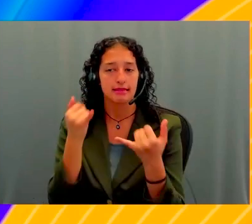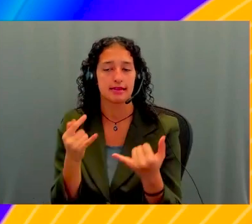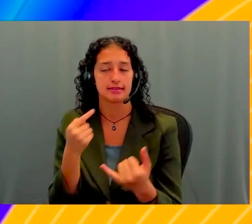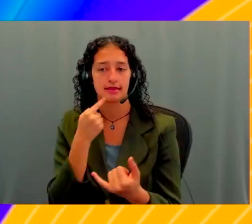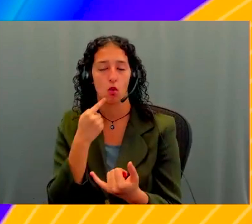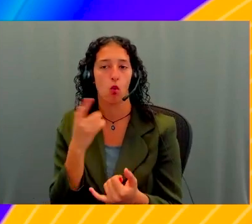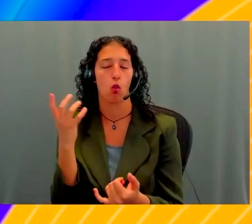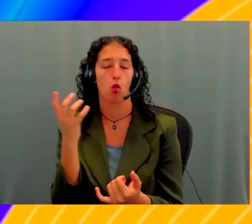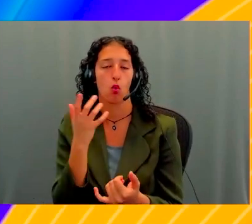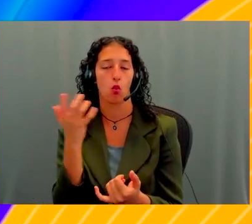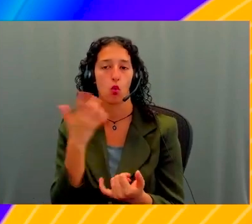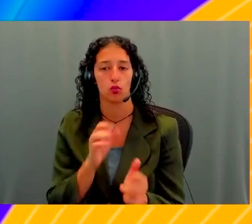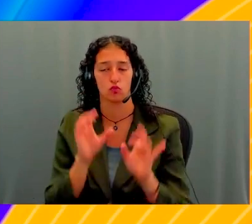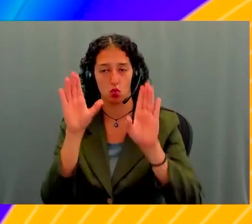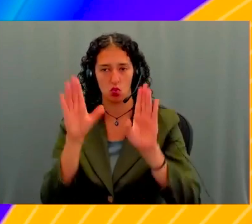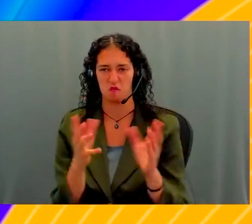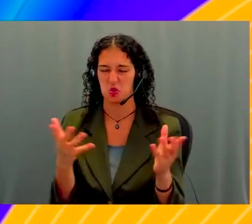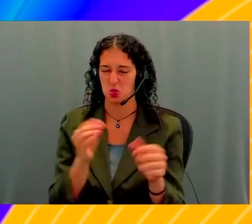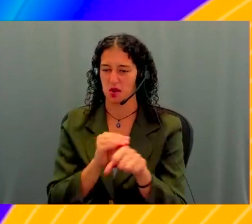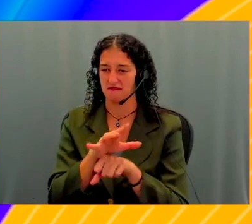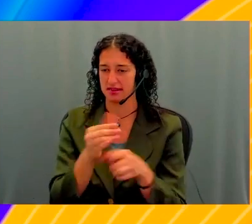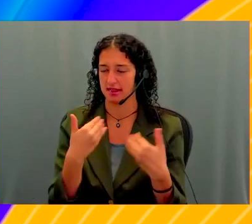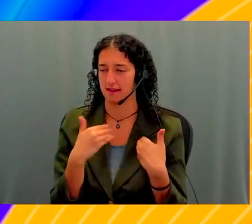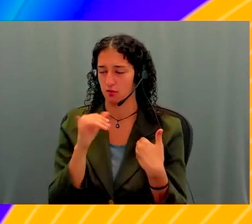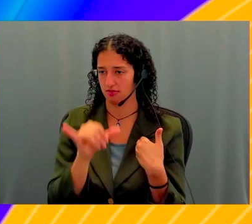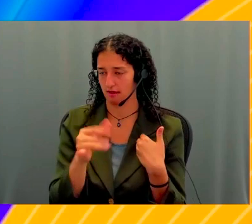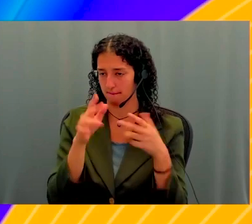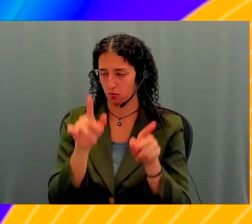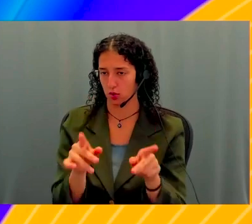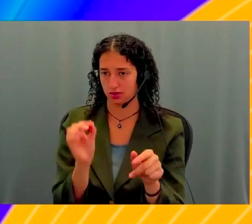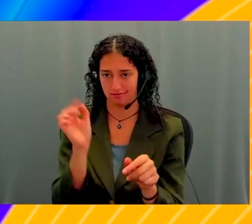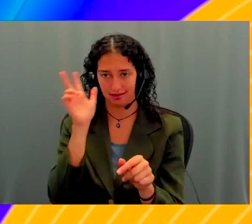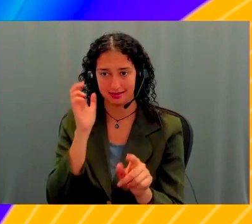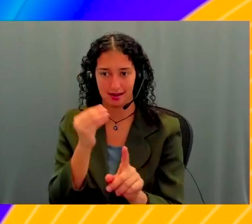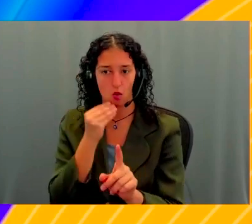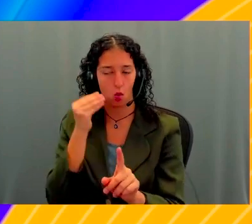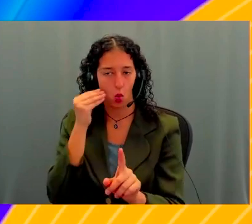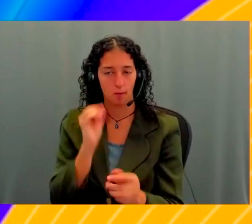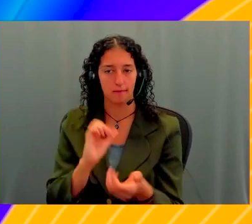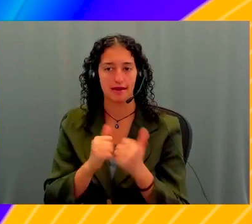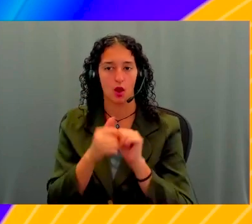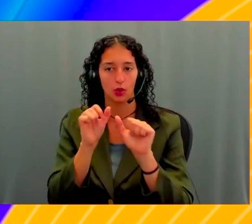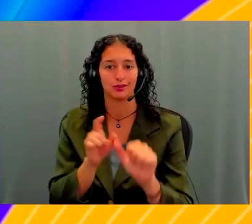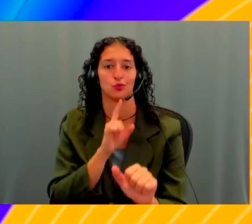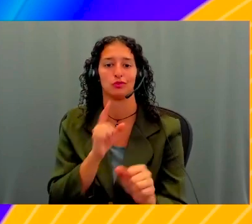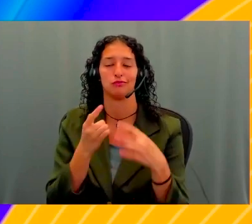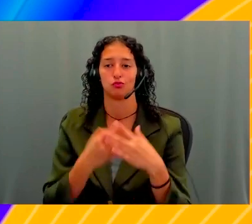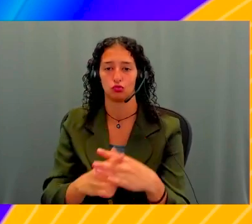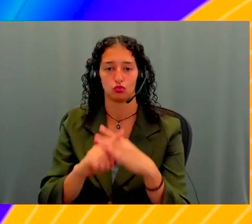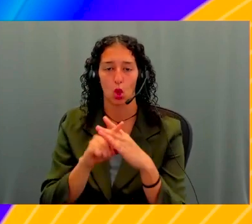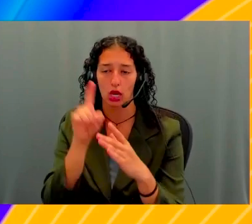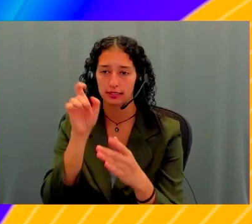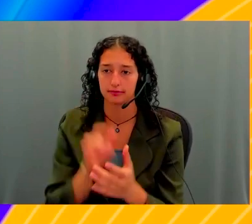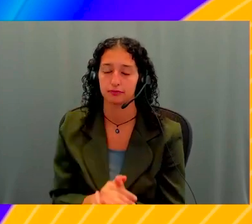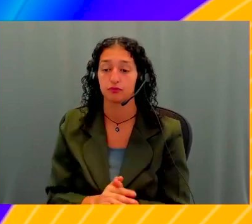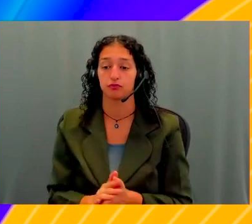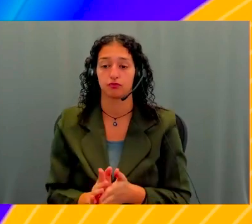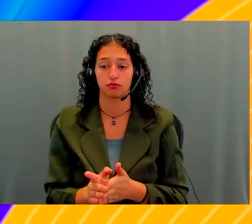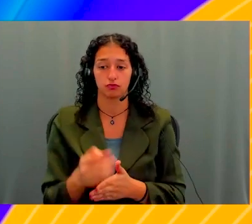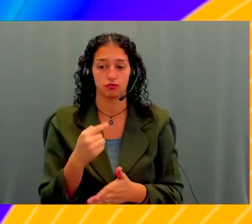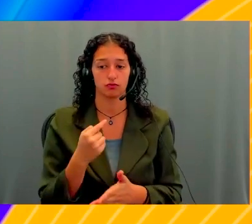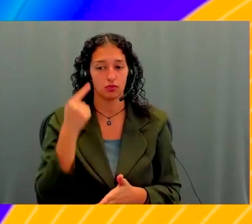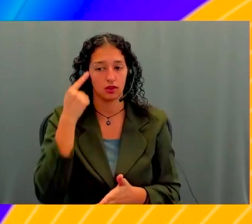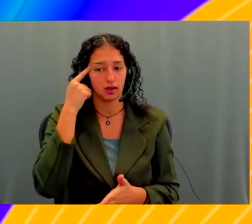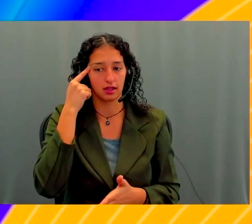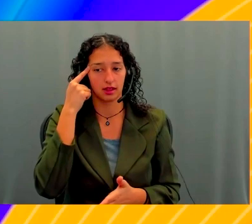So what advice do you have for that person who's at home right now is listening, and how they can really get started? I think it's first is figuring